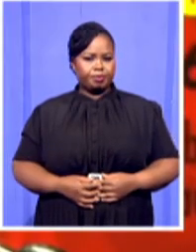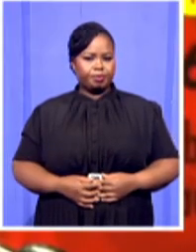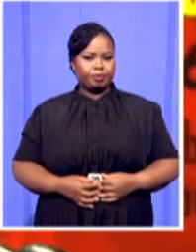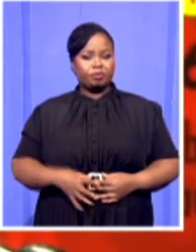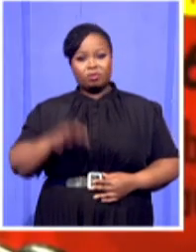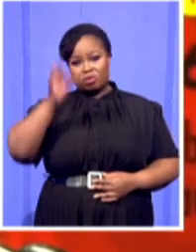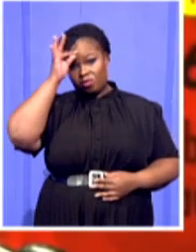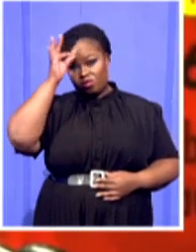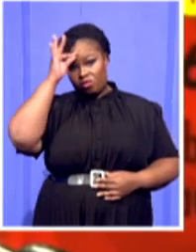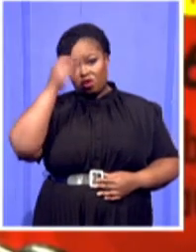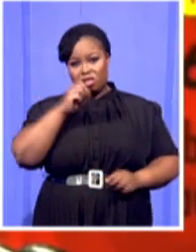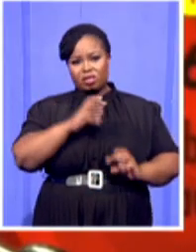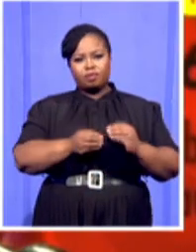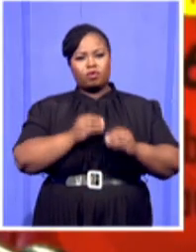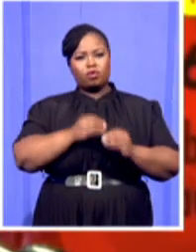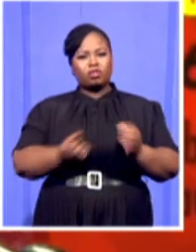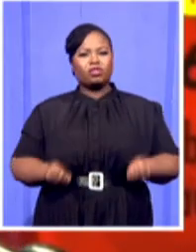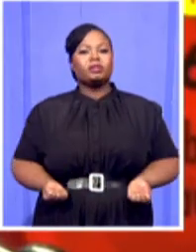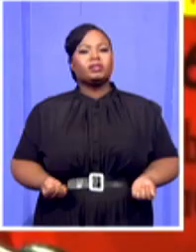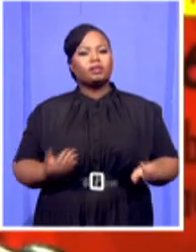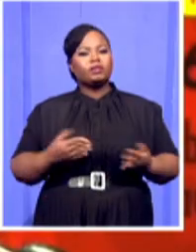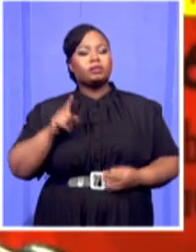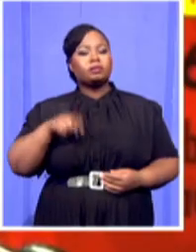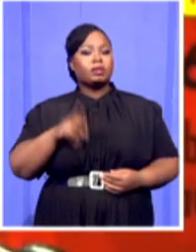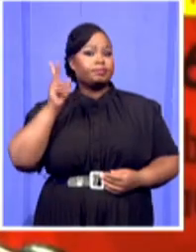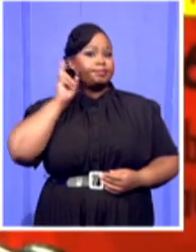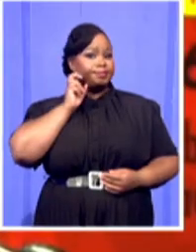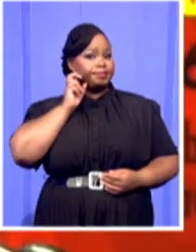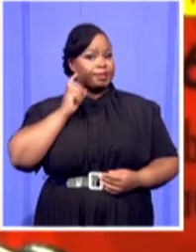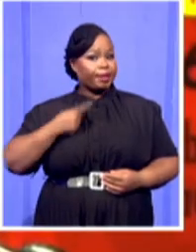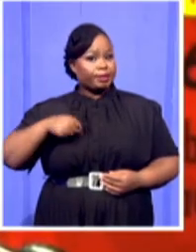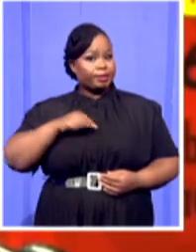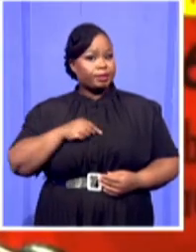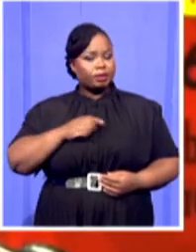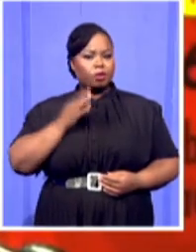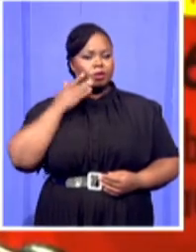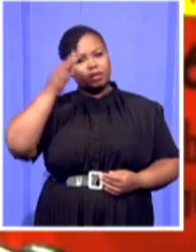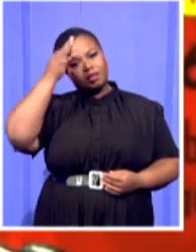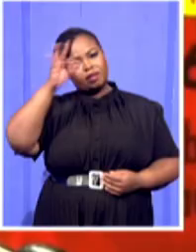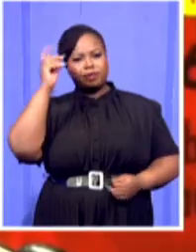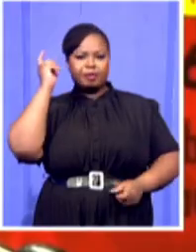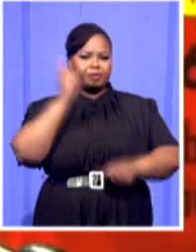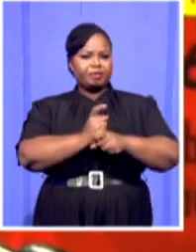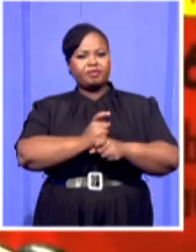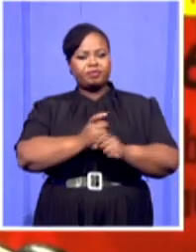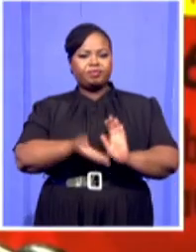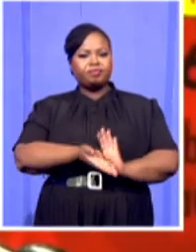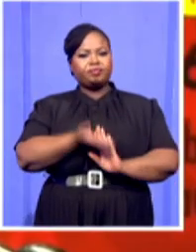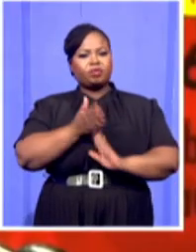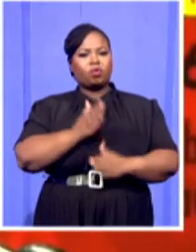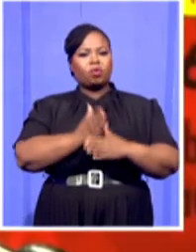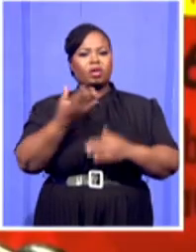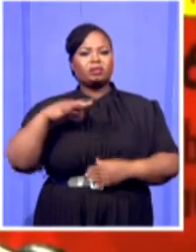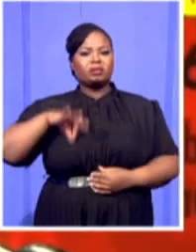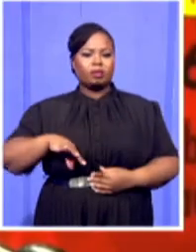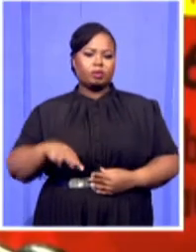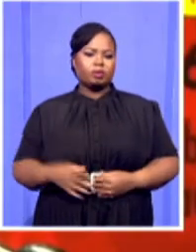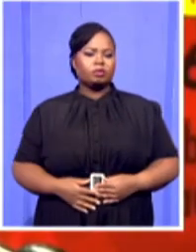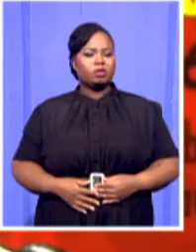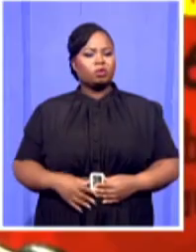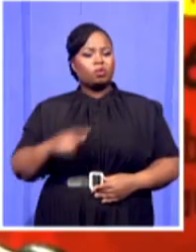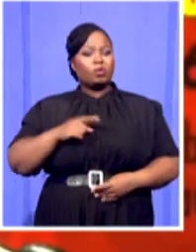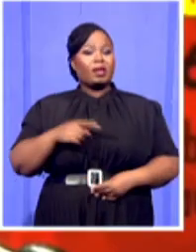Police and correctional service officers need to hear the party when government refuses to increase workers' wages, comrades,